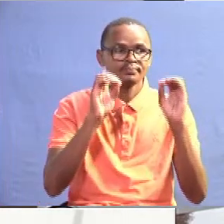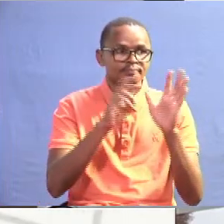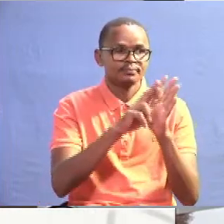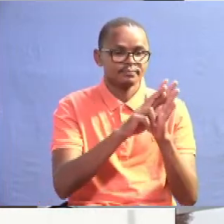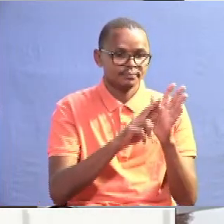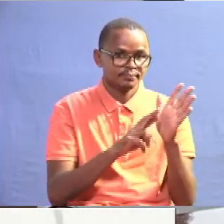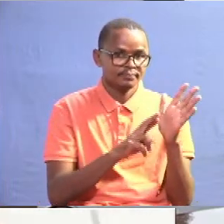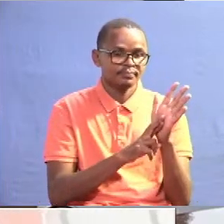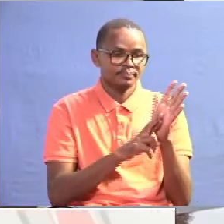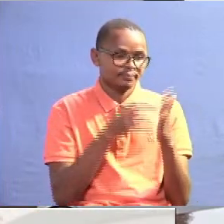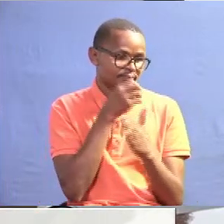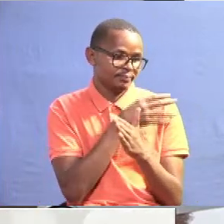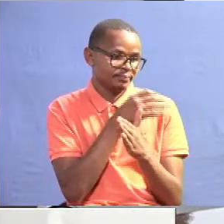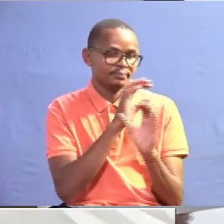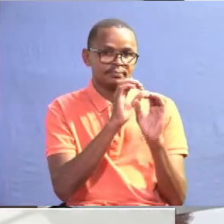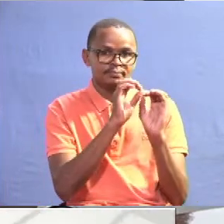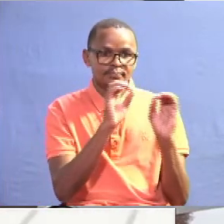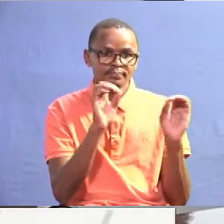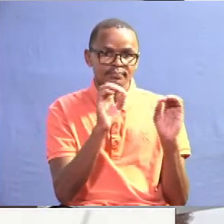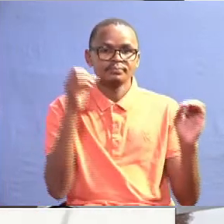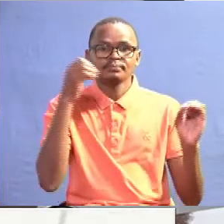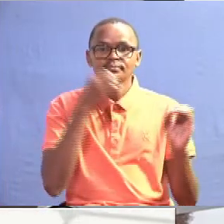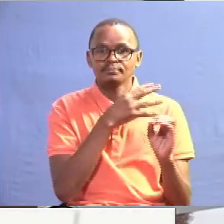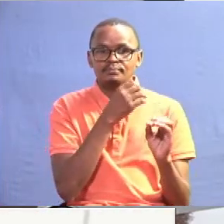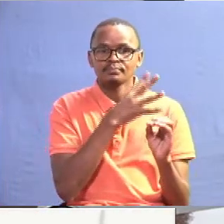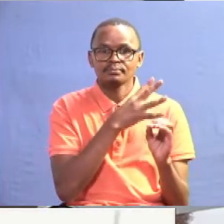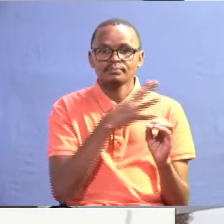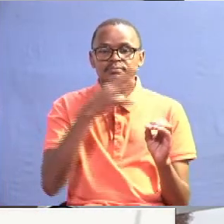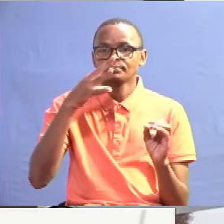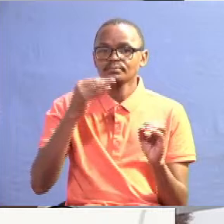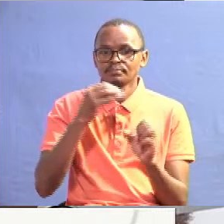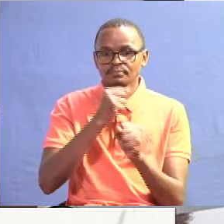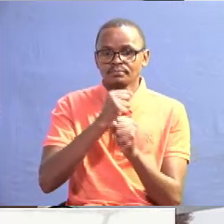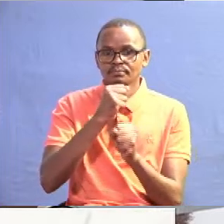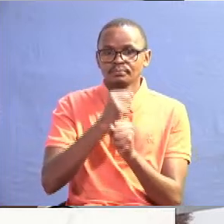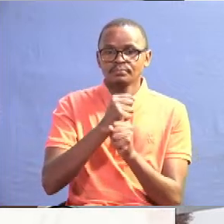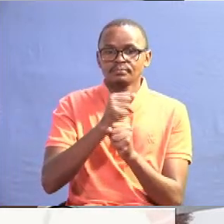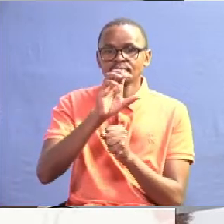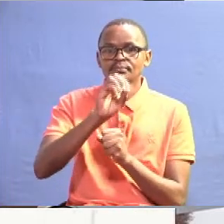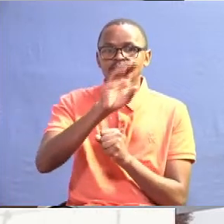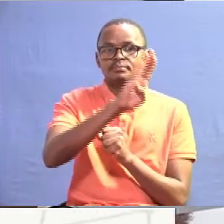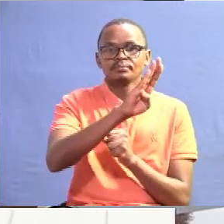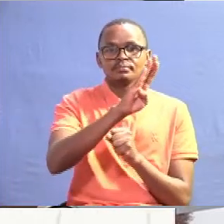the complainant. There was no complaint made in OB number